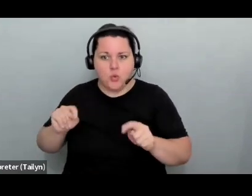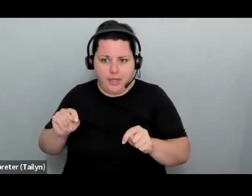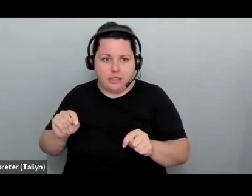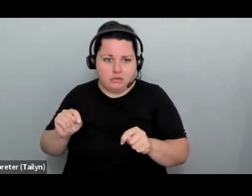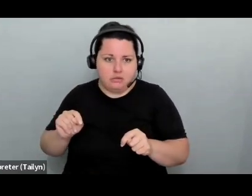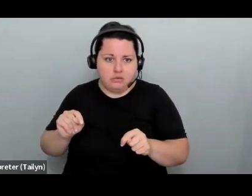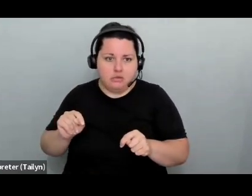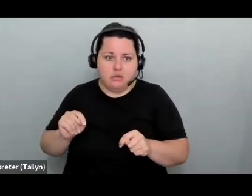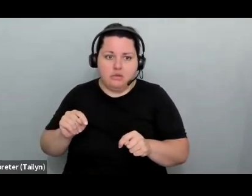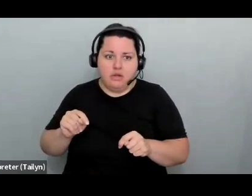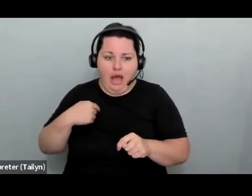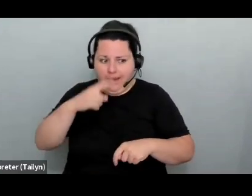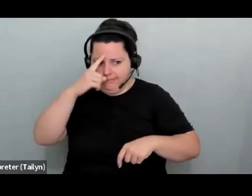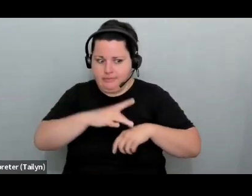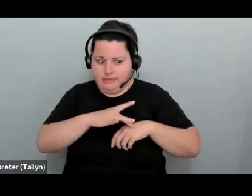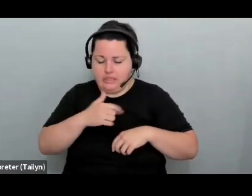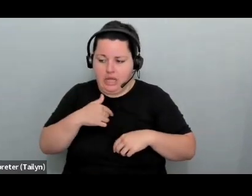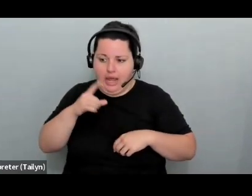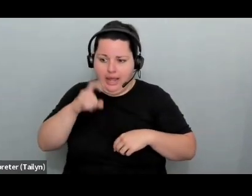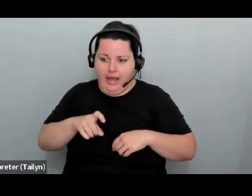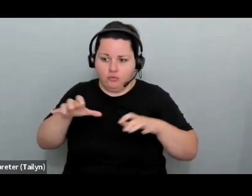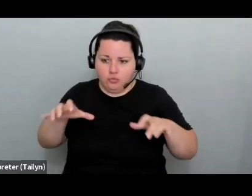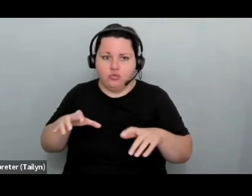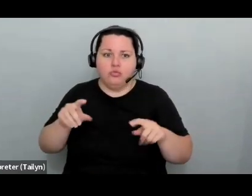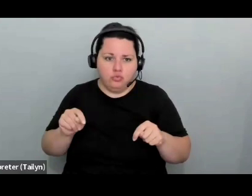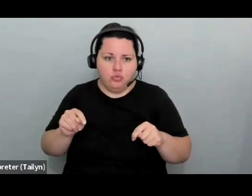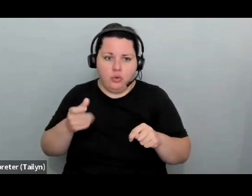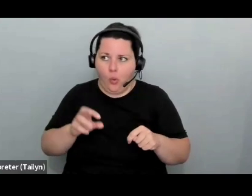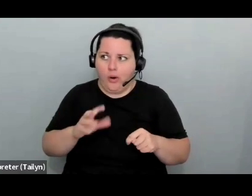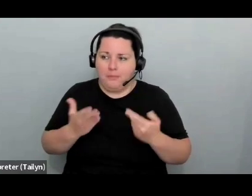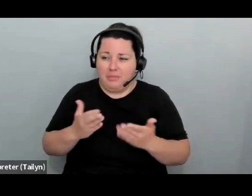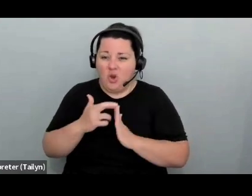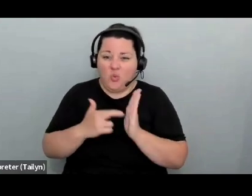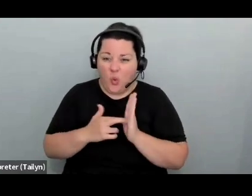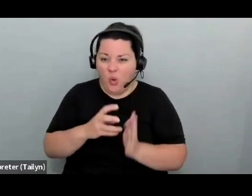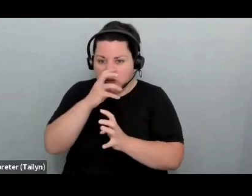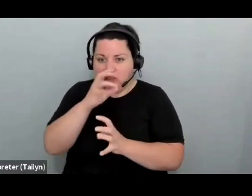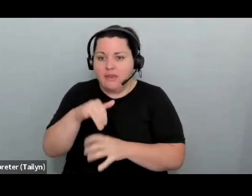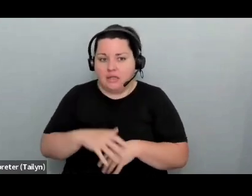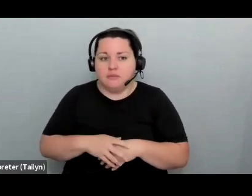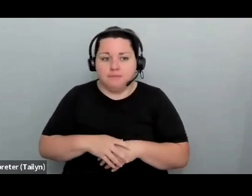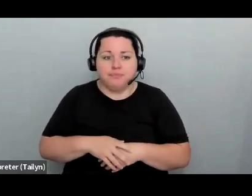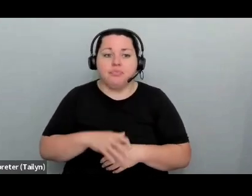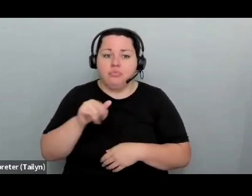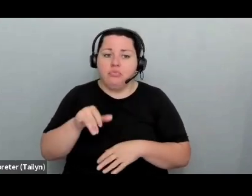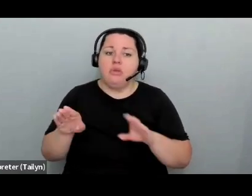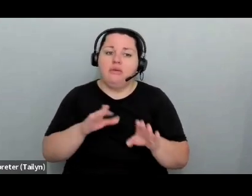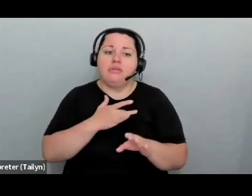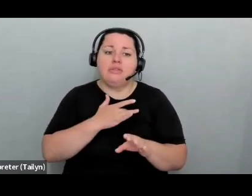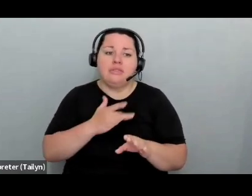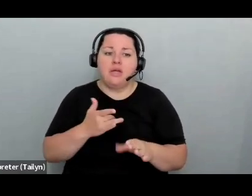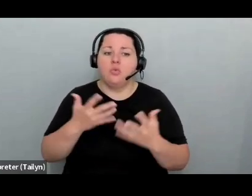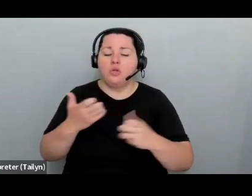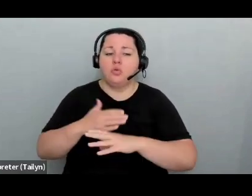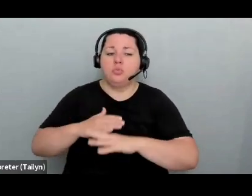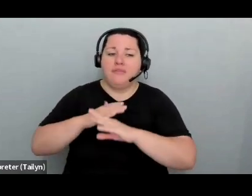response to an obsession or according to a rigid rule. These behaviors are aimed at preventing or